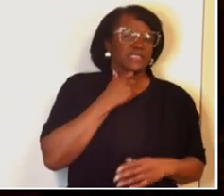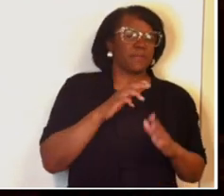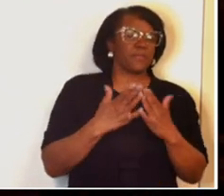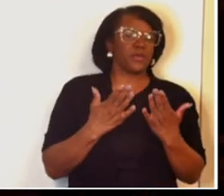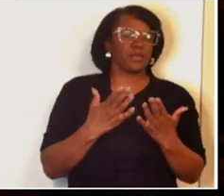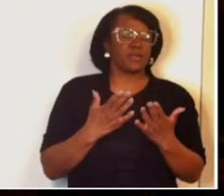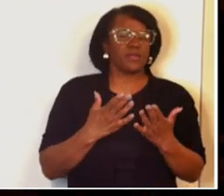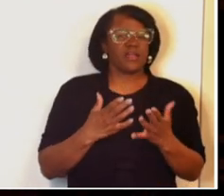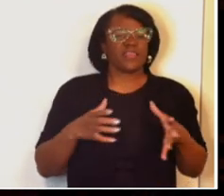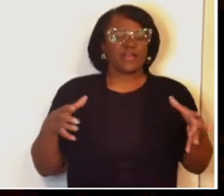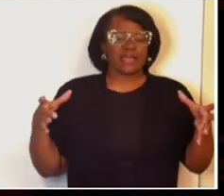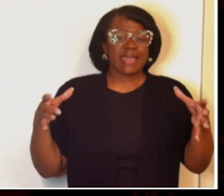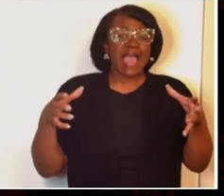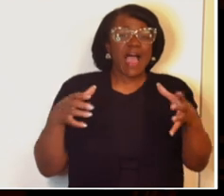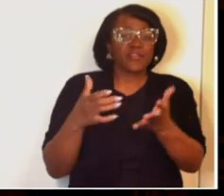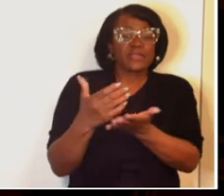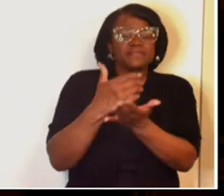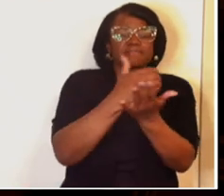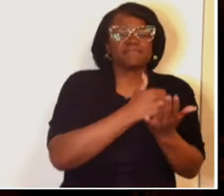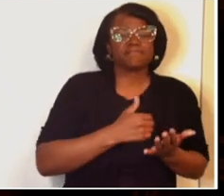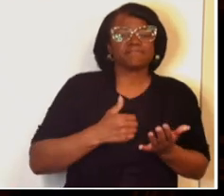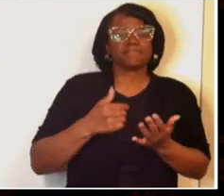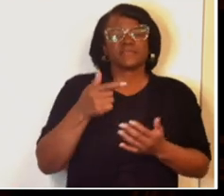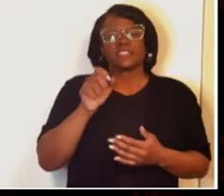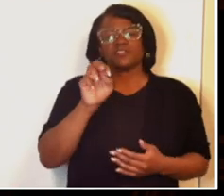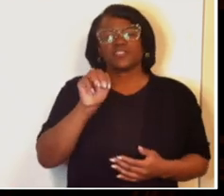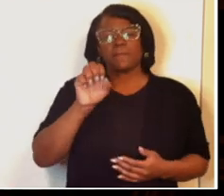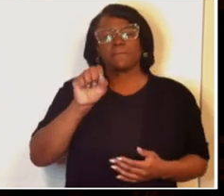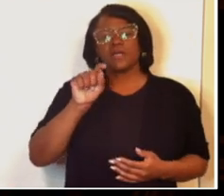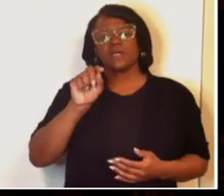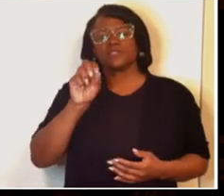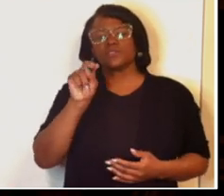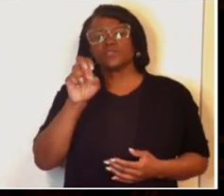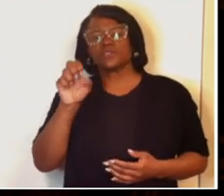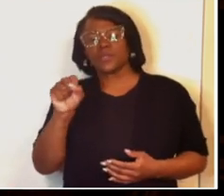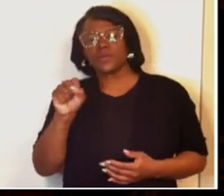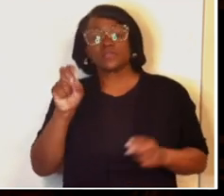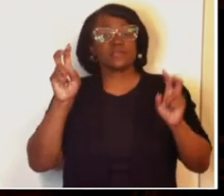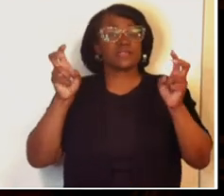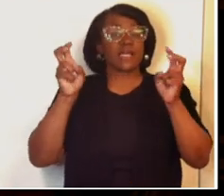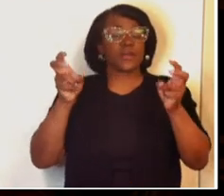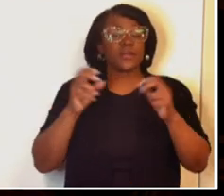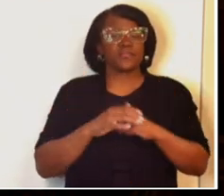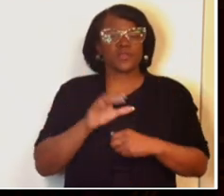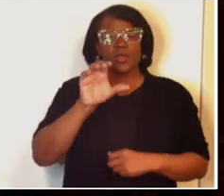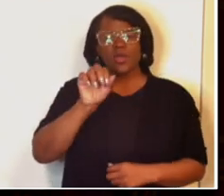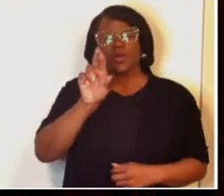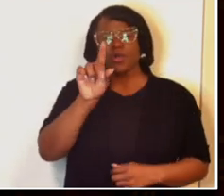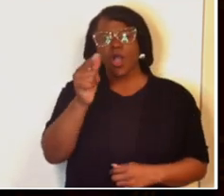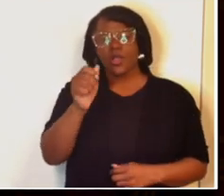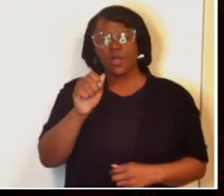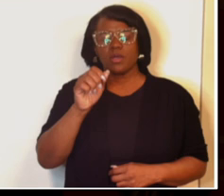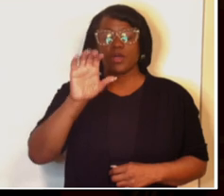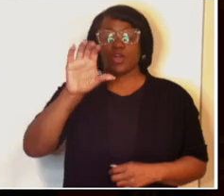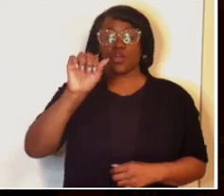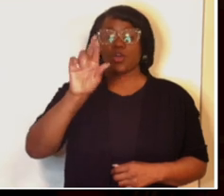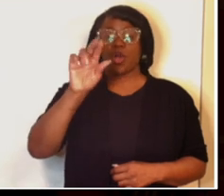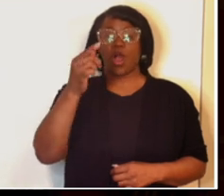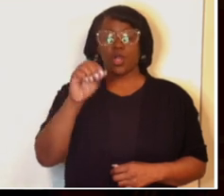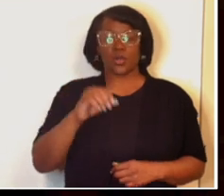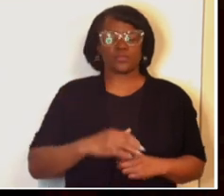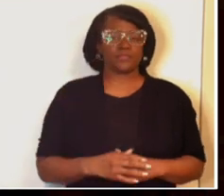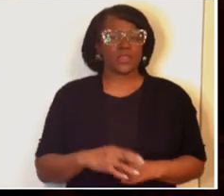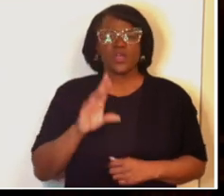poetry collection. The title, Cargo. No other ethnic group has